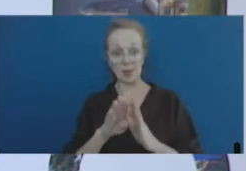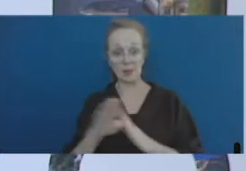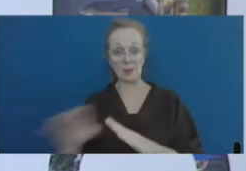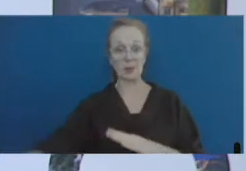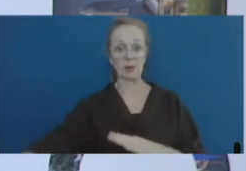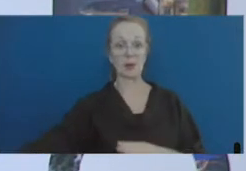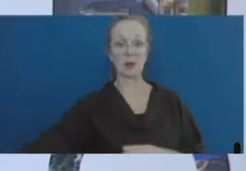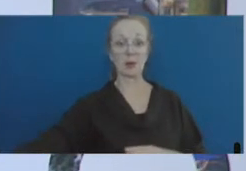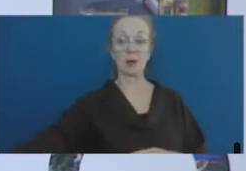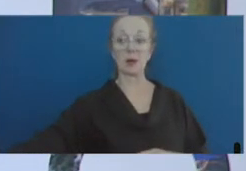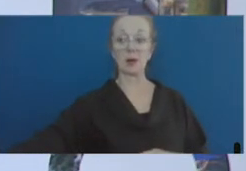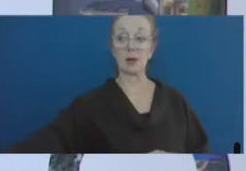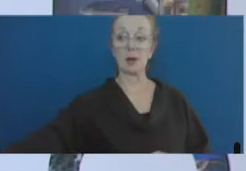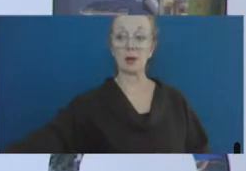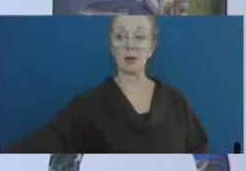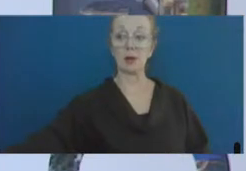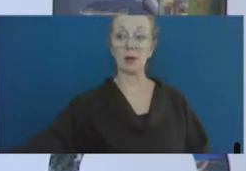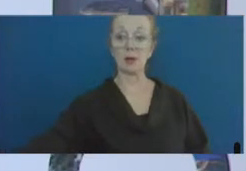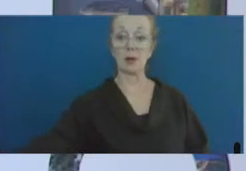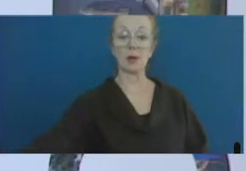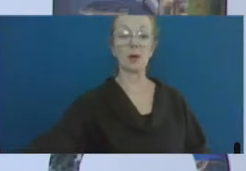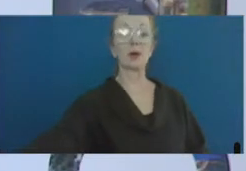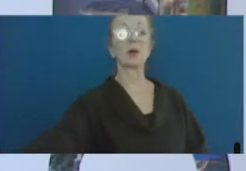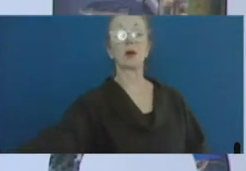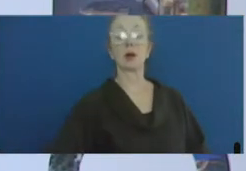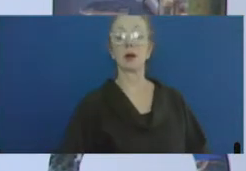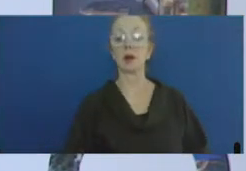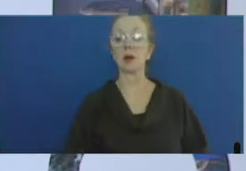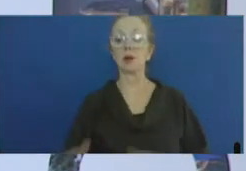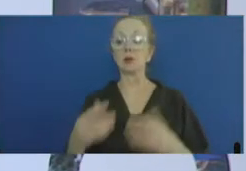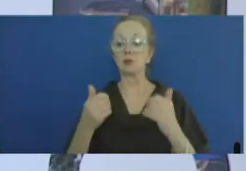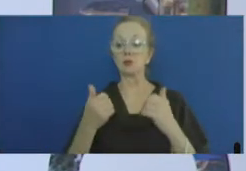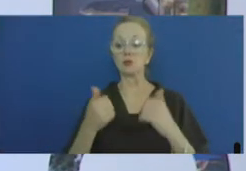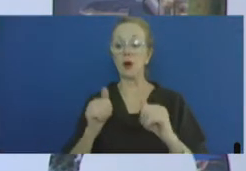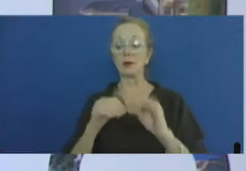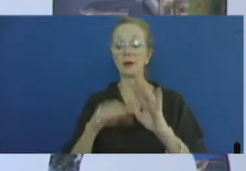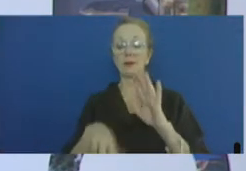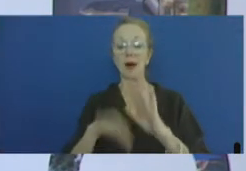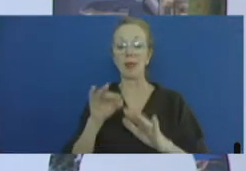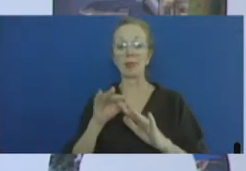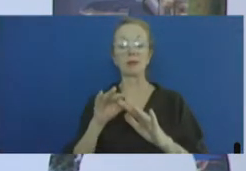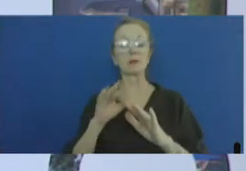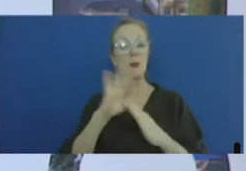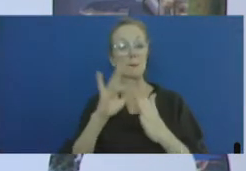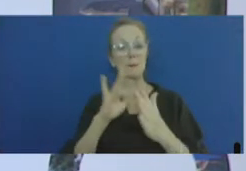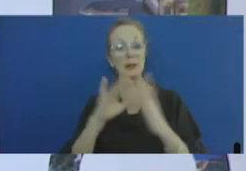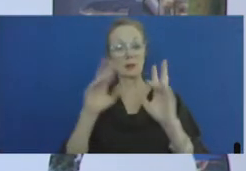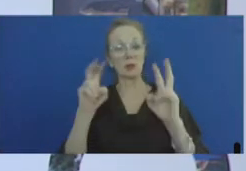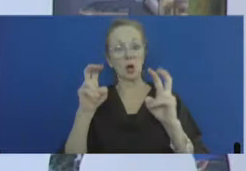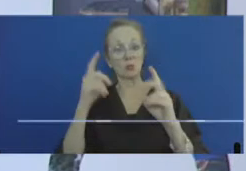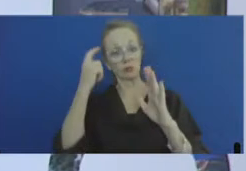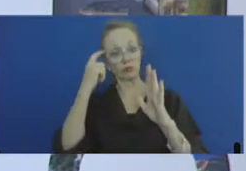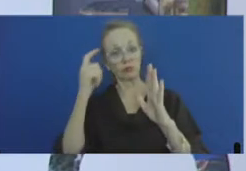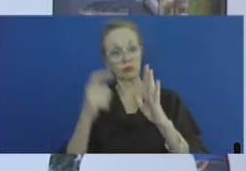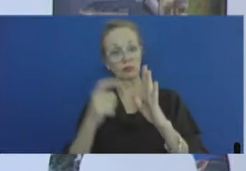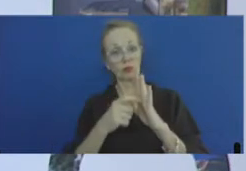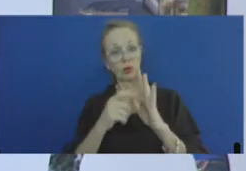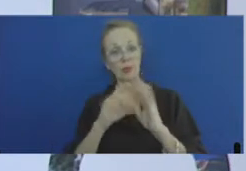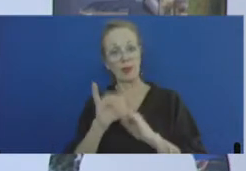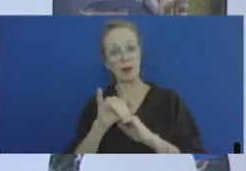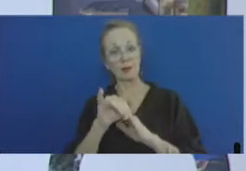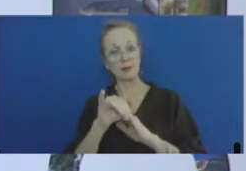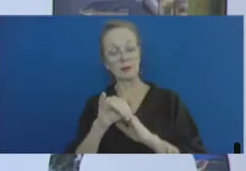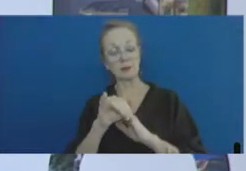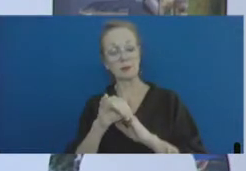we're trying to find that happy medium between researching it and analyzing it, but also recognizing that we